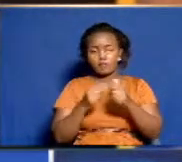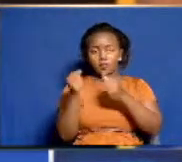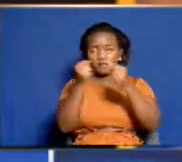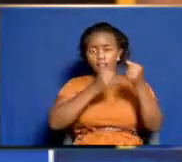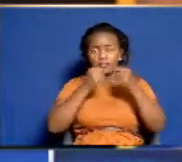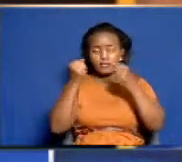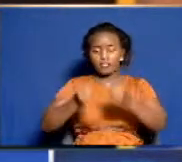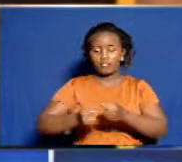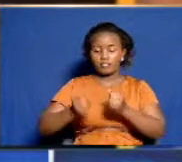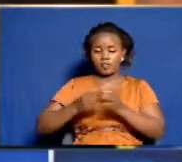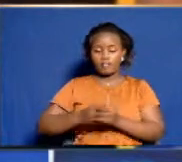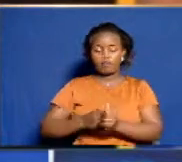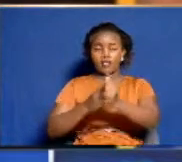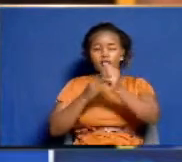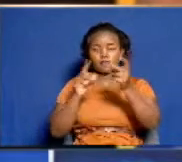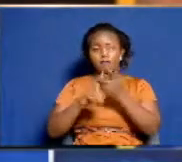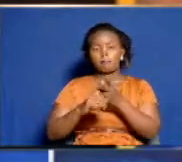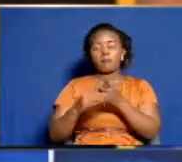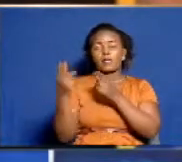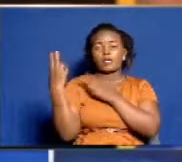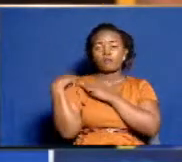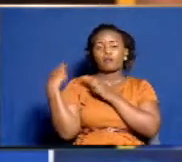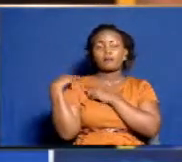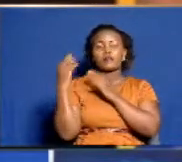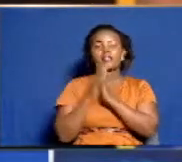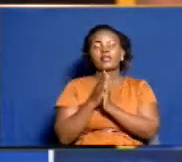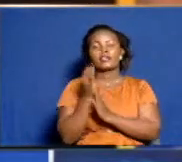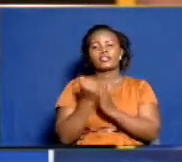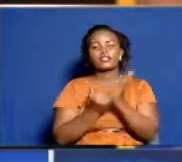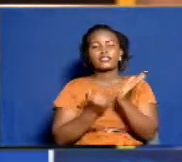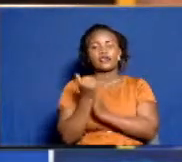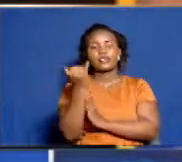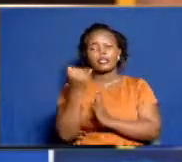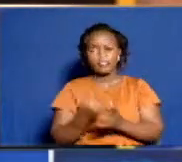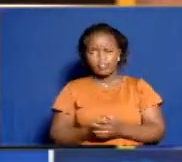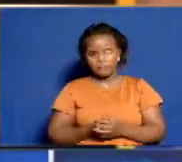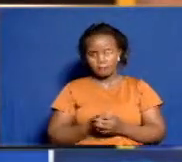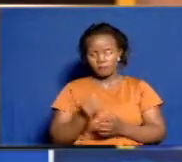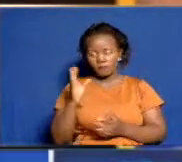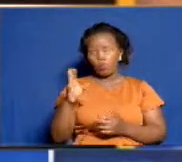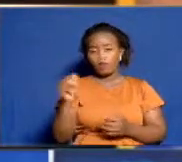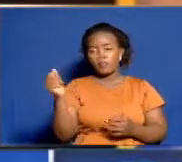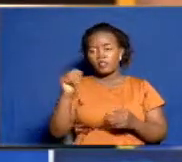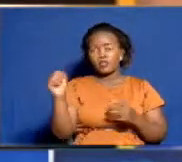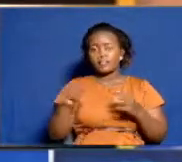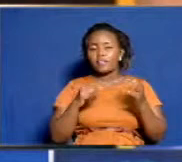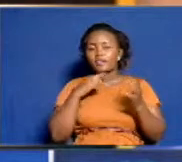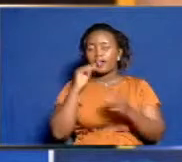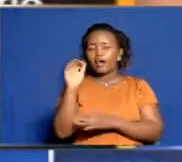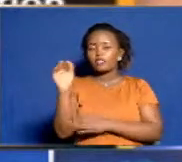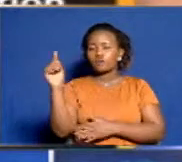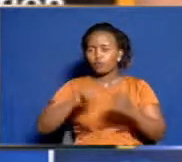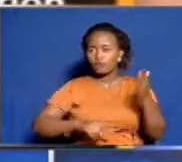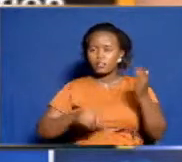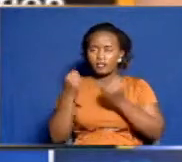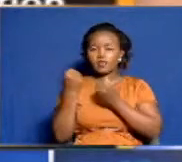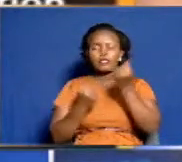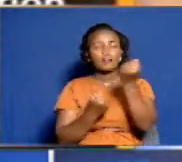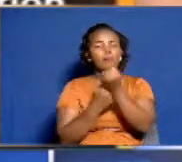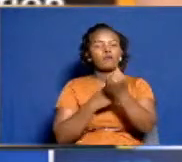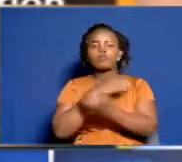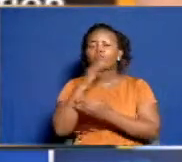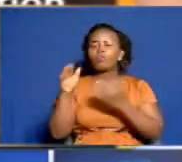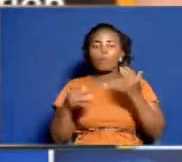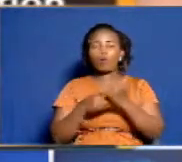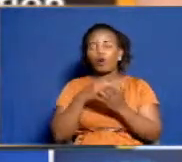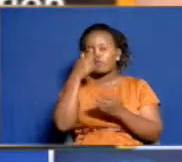governance, accountability, and integrity. Magoha has called for unwavering support from both state and non-state actors for